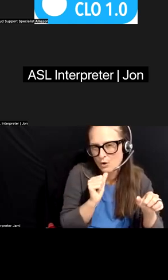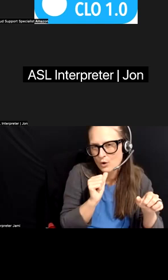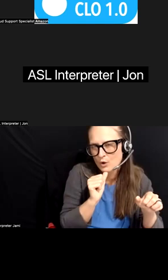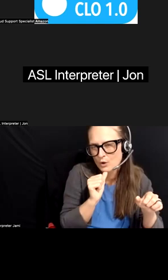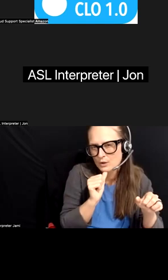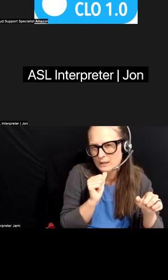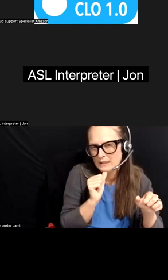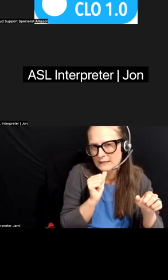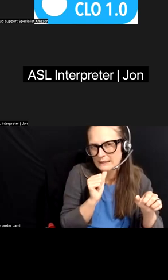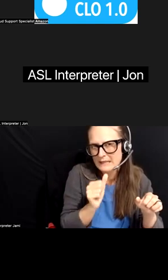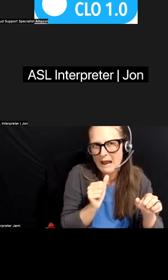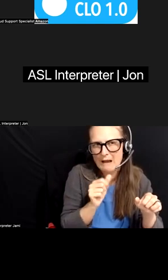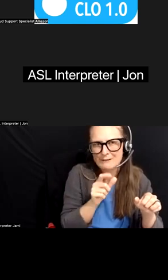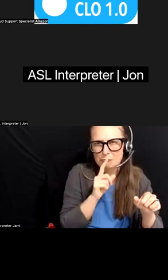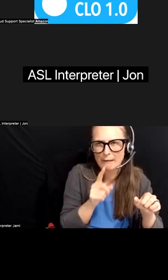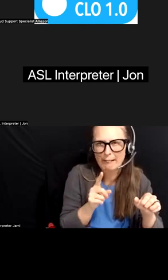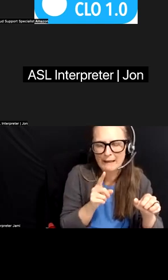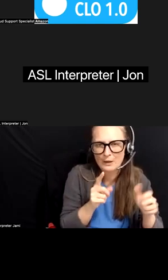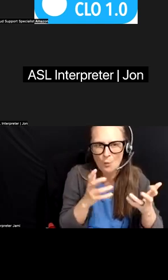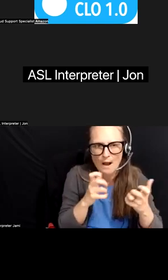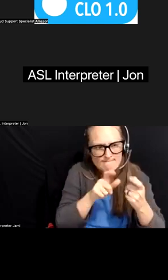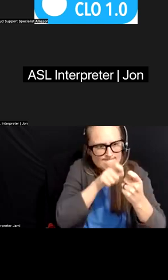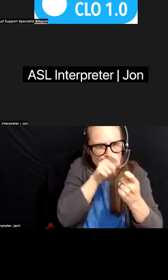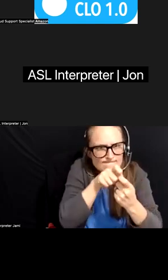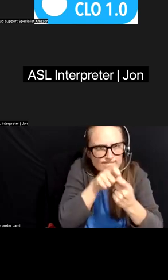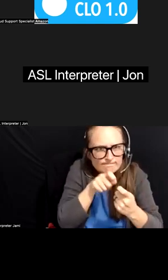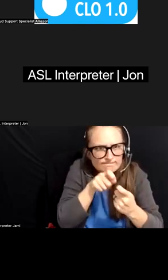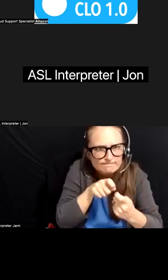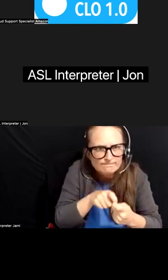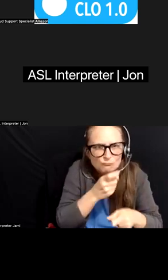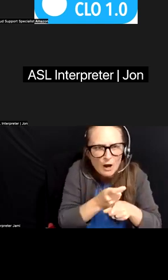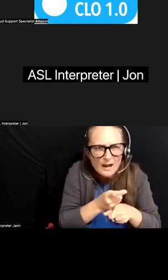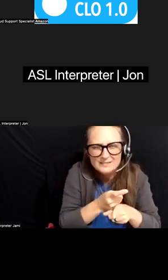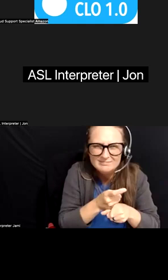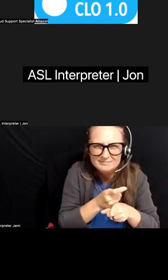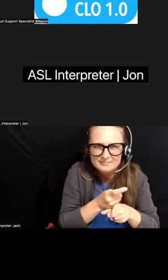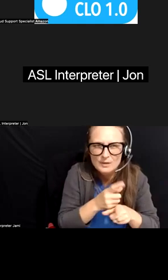looking for super accuracy. They're just a check mark that you did it.